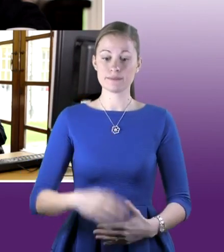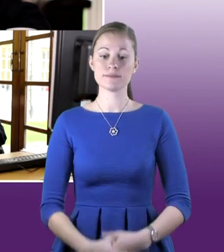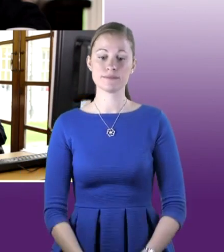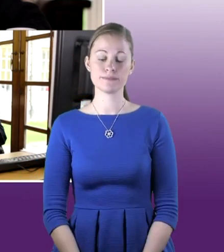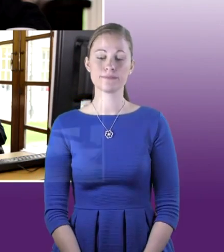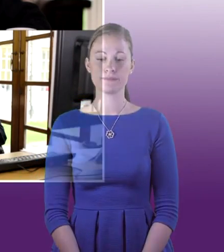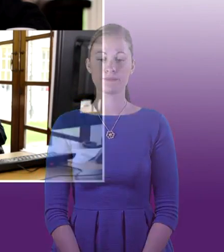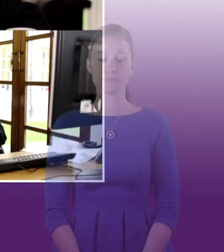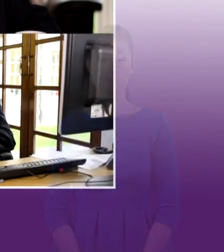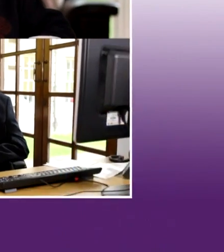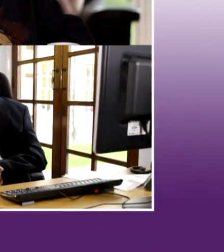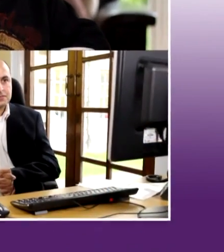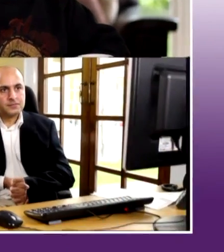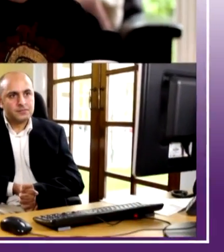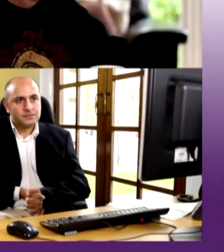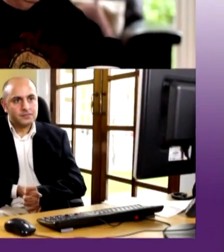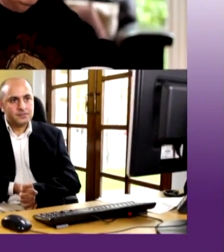people.